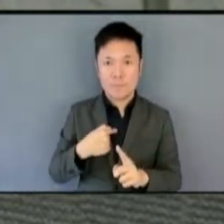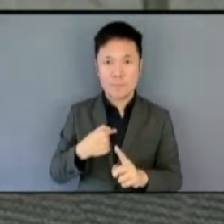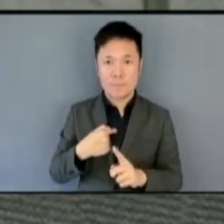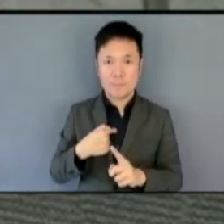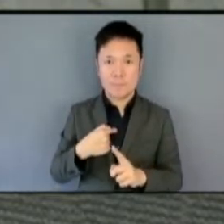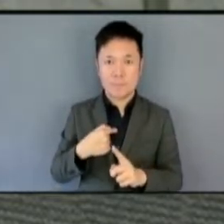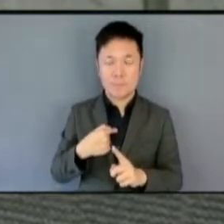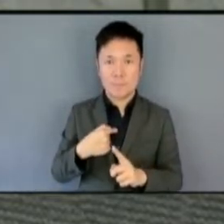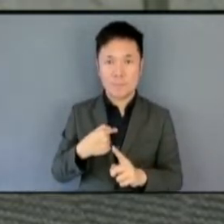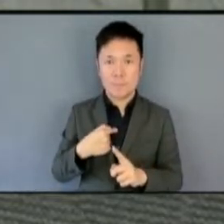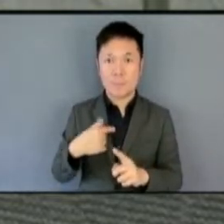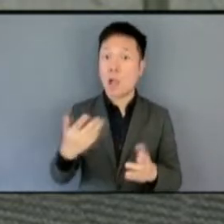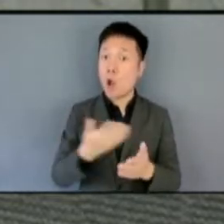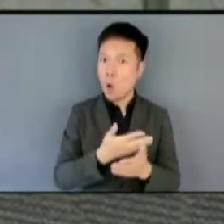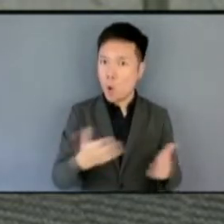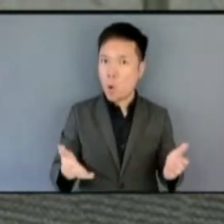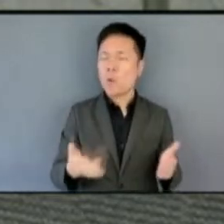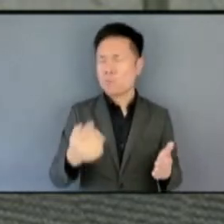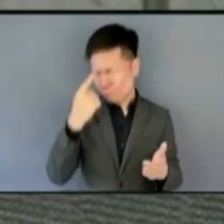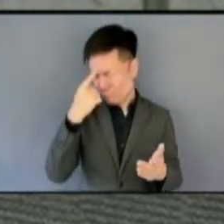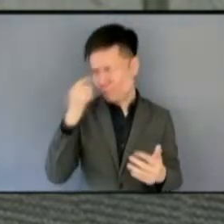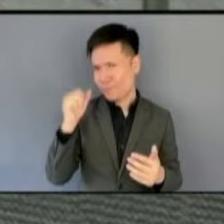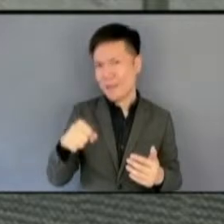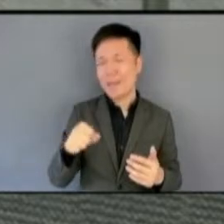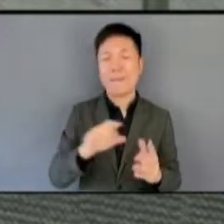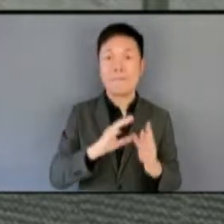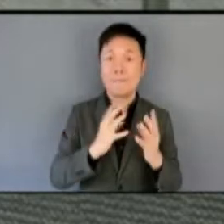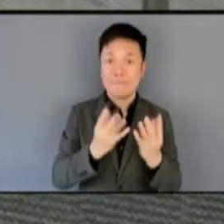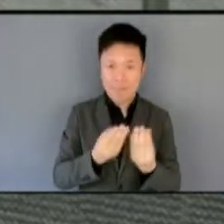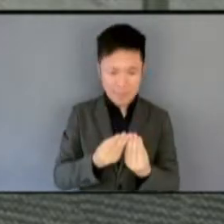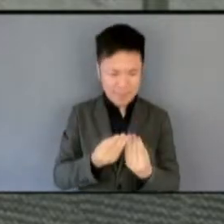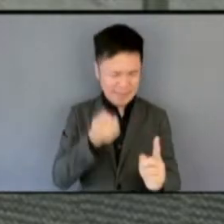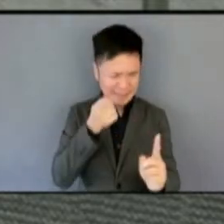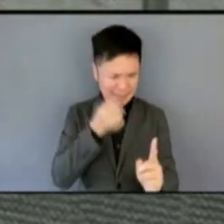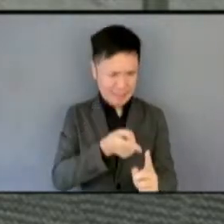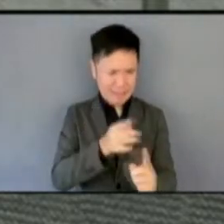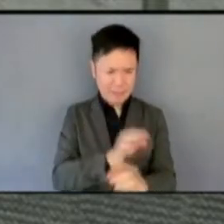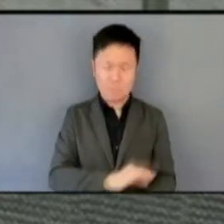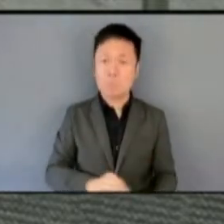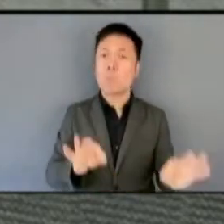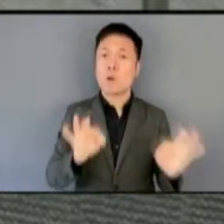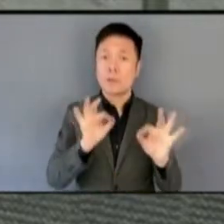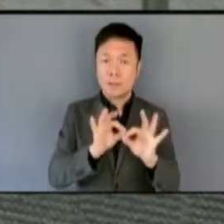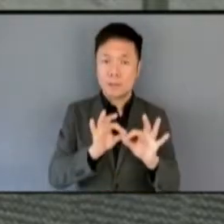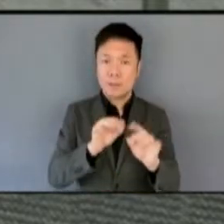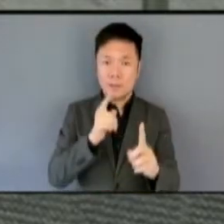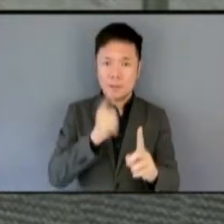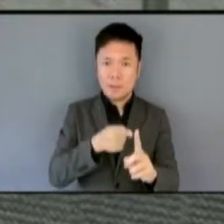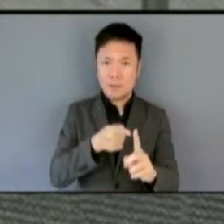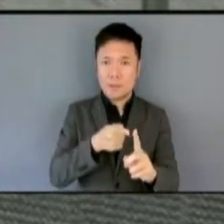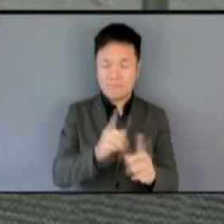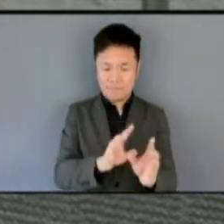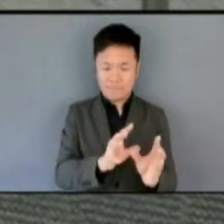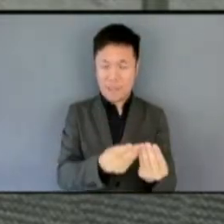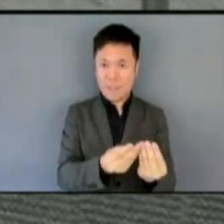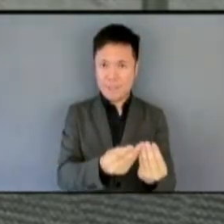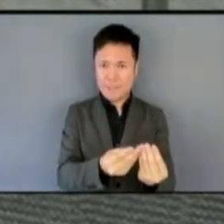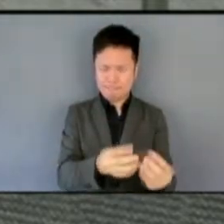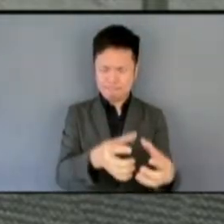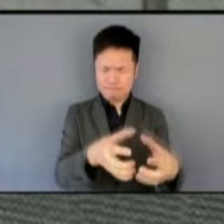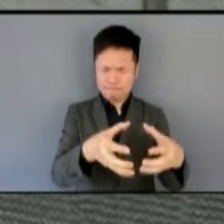here in the room believes, that family has to be the mainstay, the core central pillar in the center